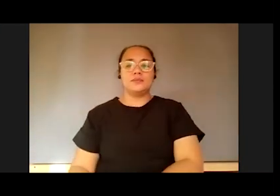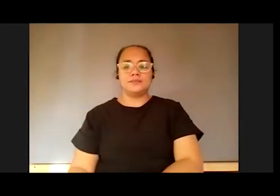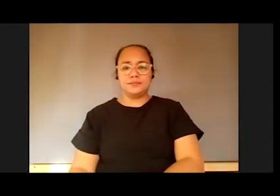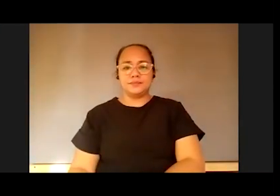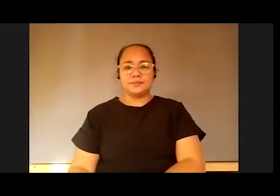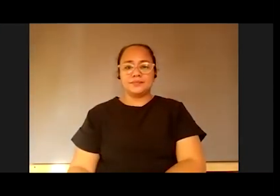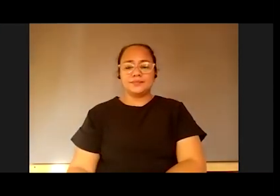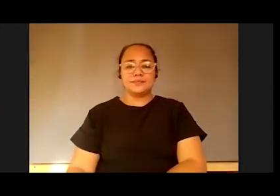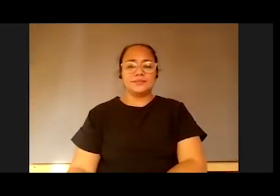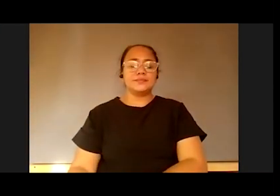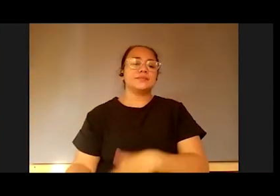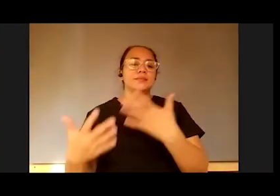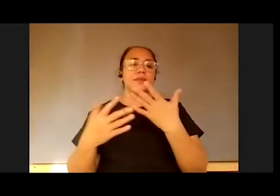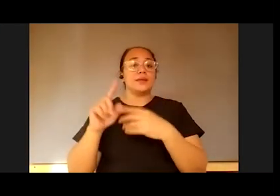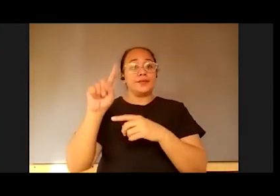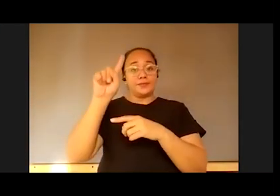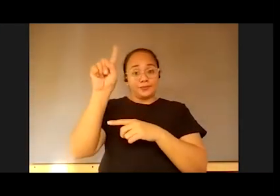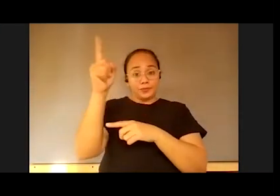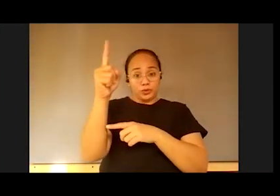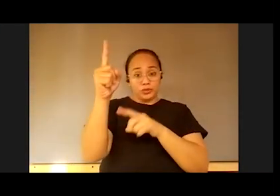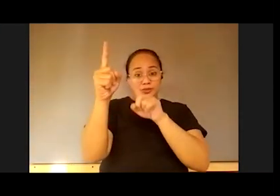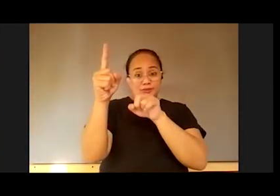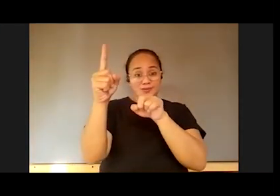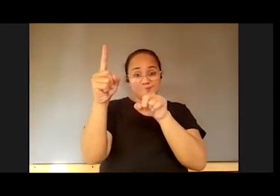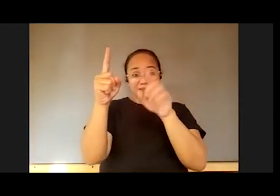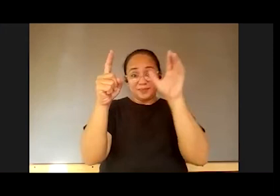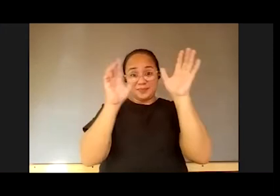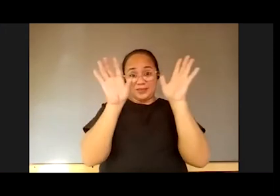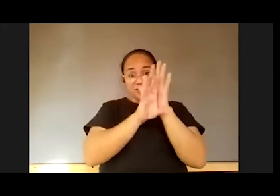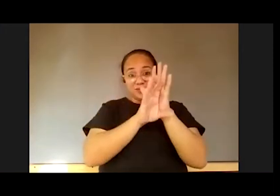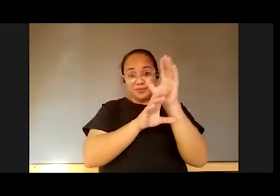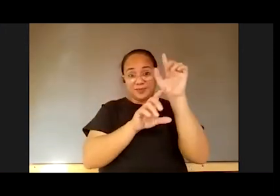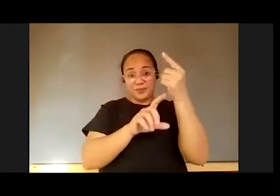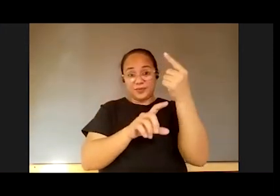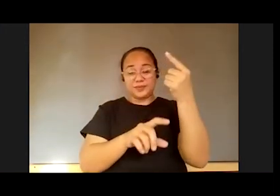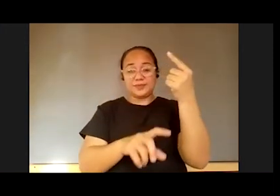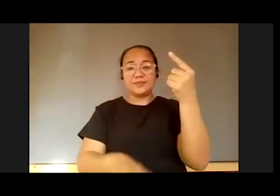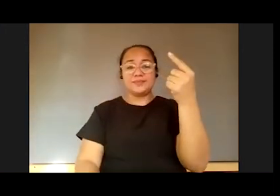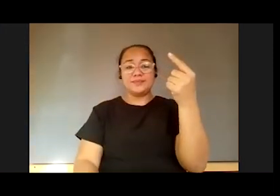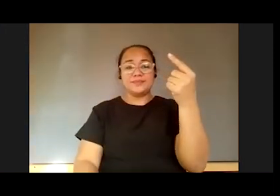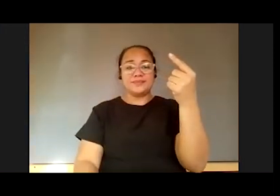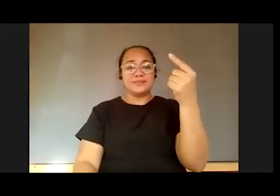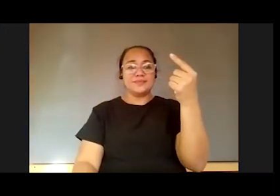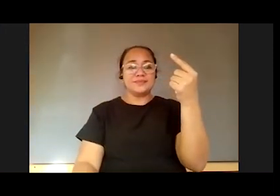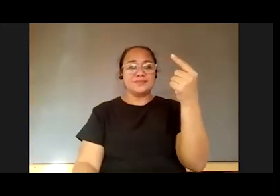The first one is